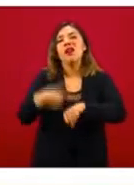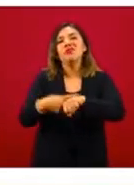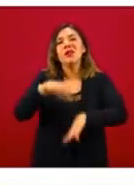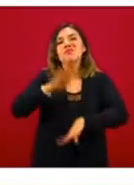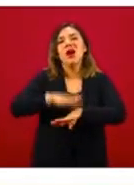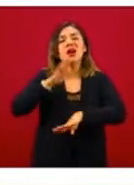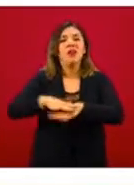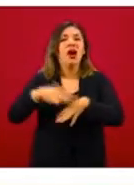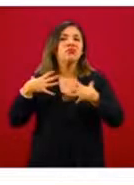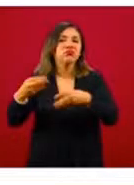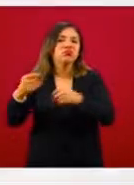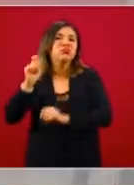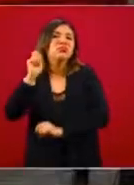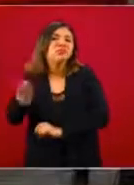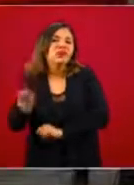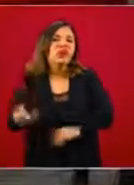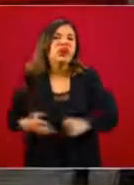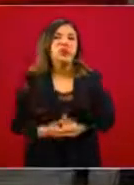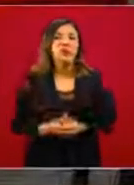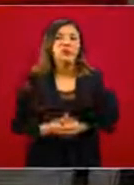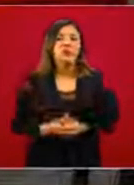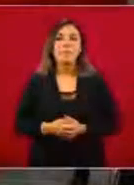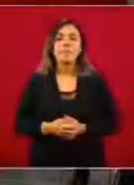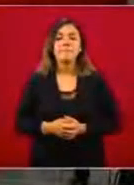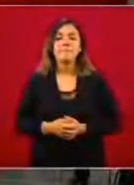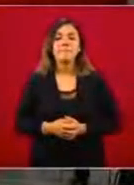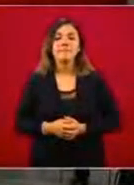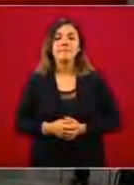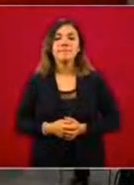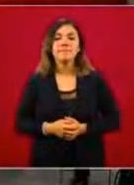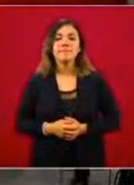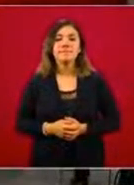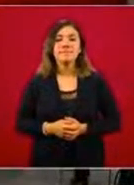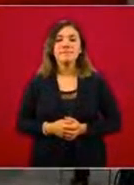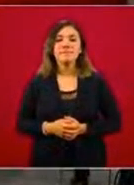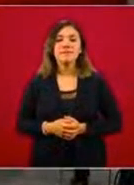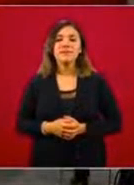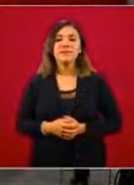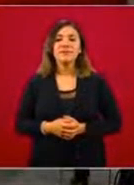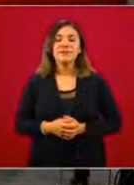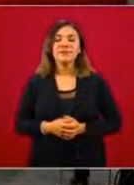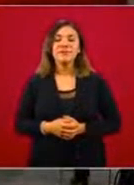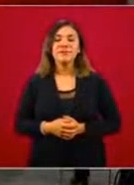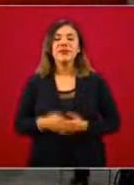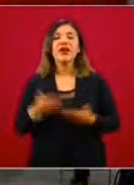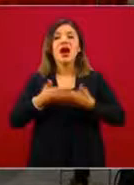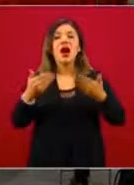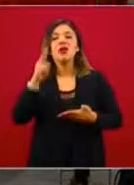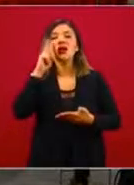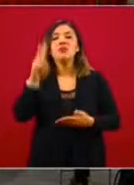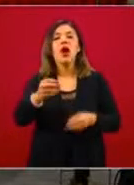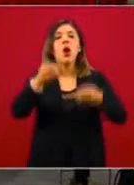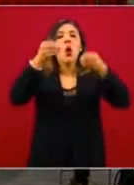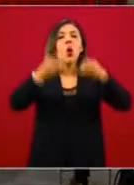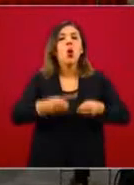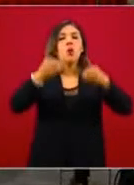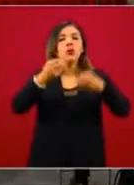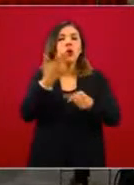trend is and how it is presenting itself. Let's go to occupancy rates and